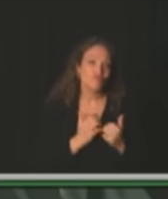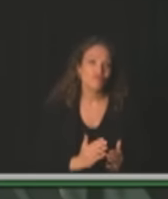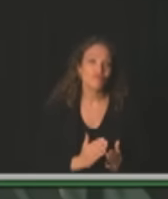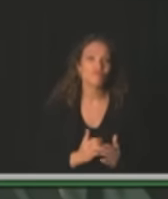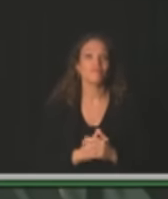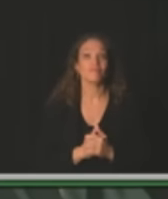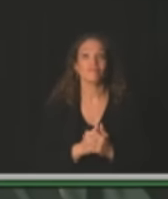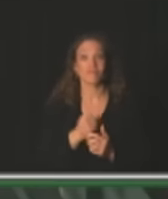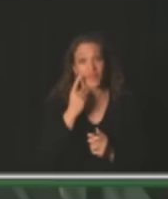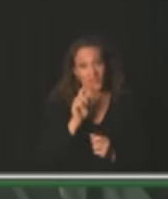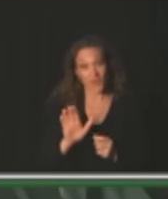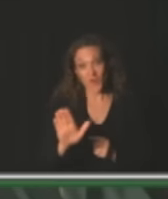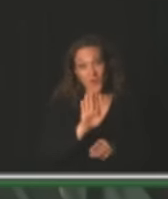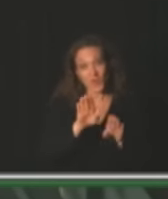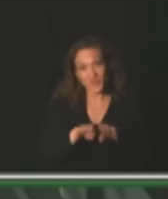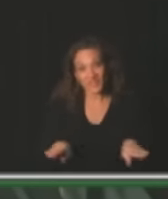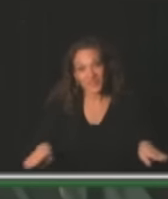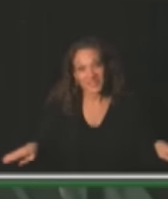for your children.